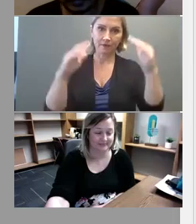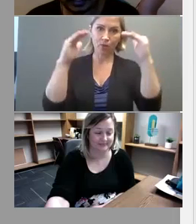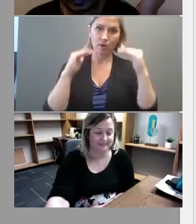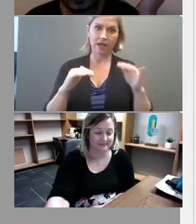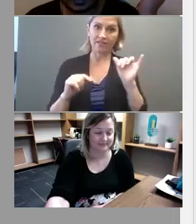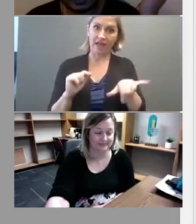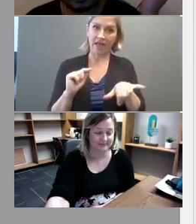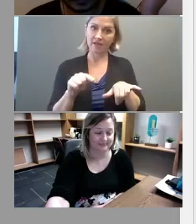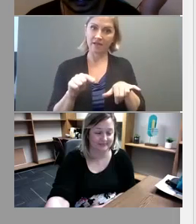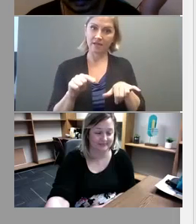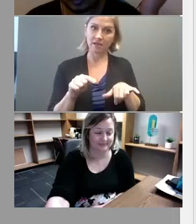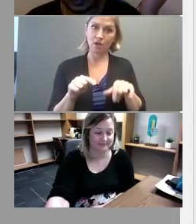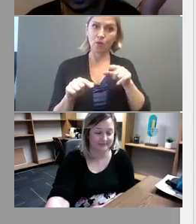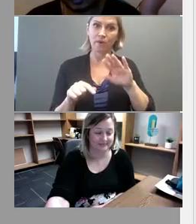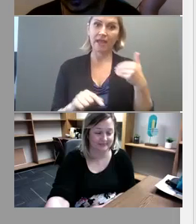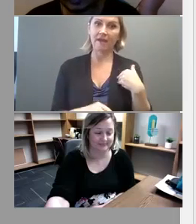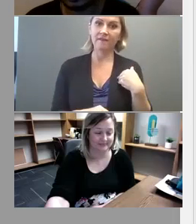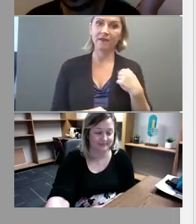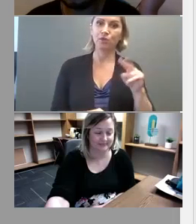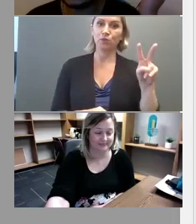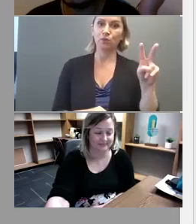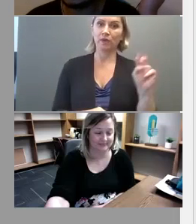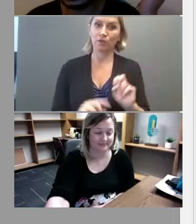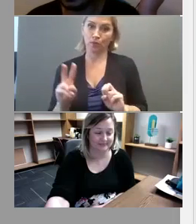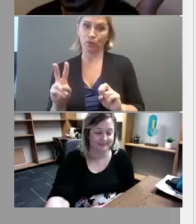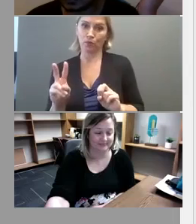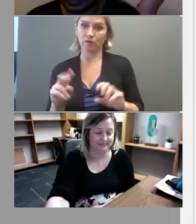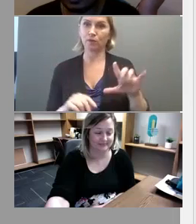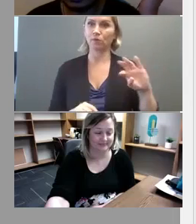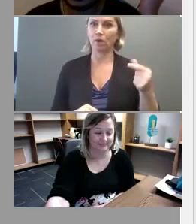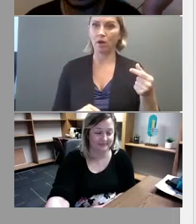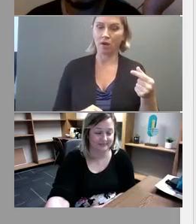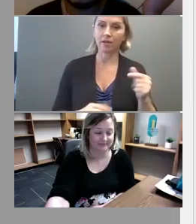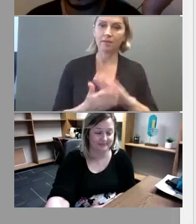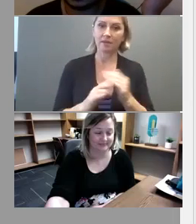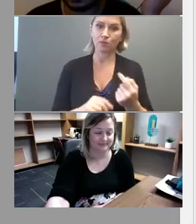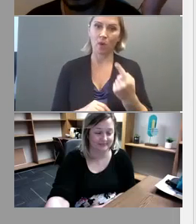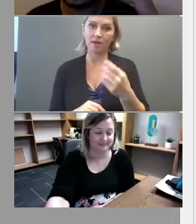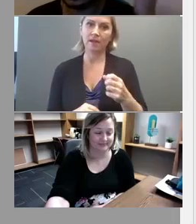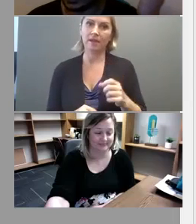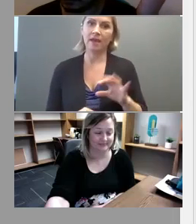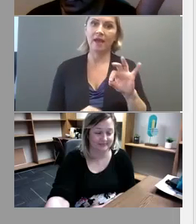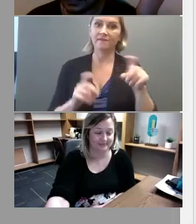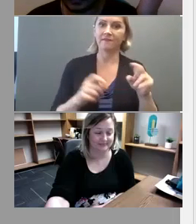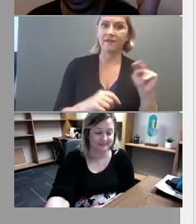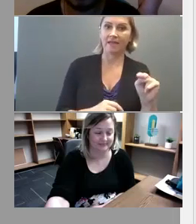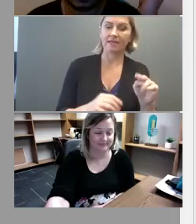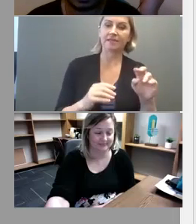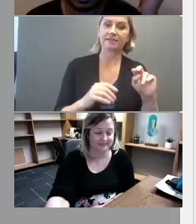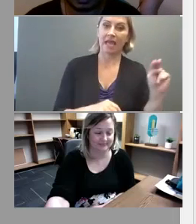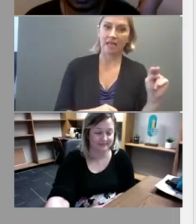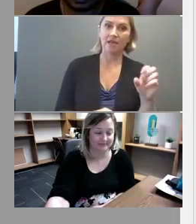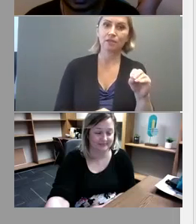essentially, we have 2 and 2. So log base b a becomes 1, and f of n is n. So that applies as